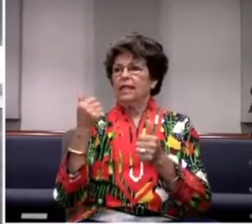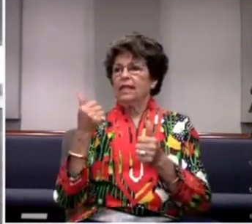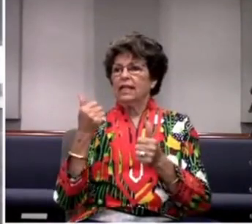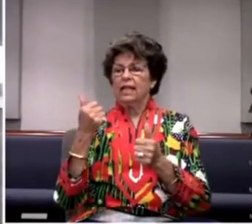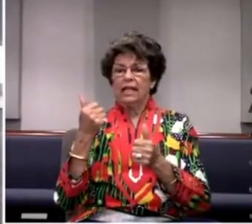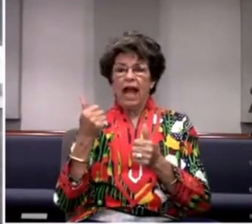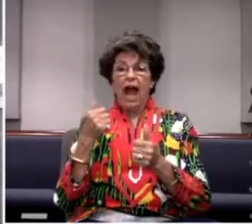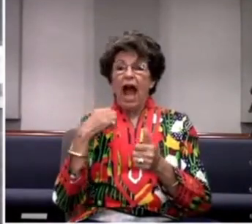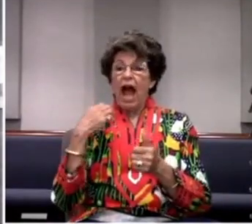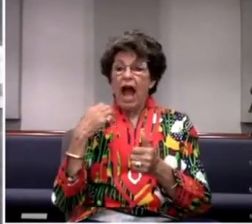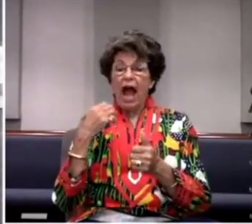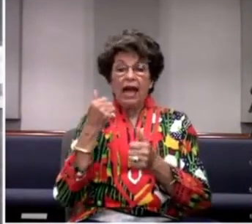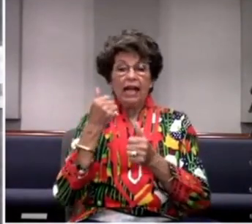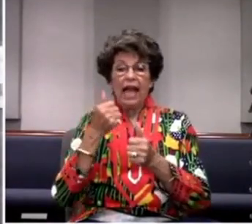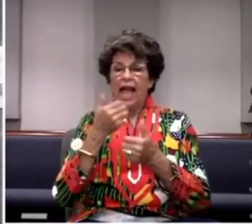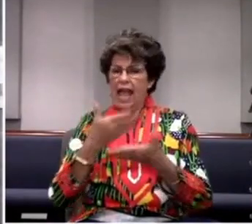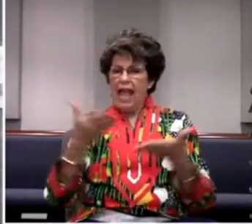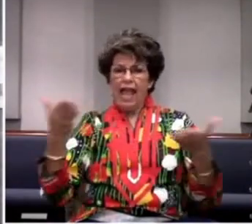very good.